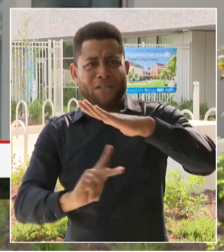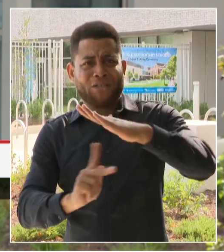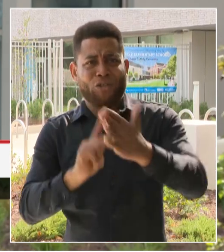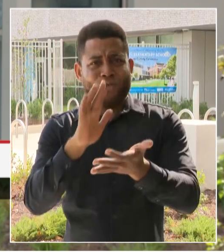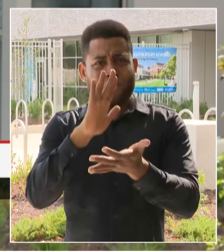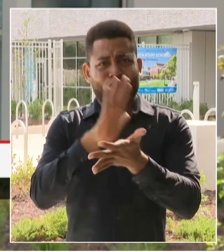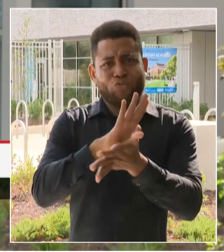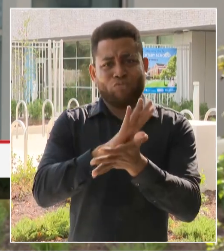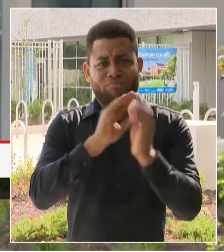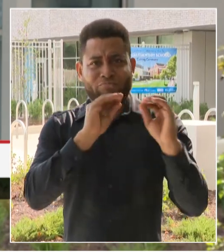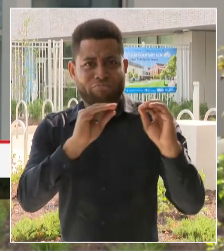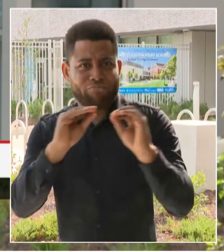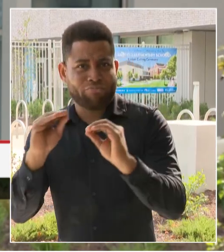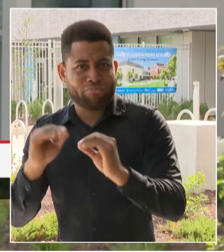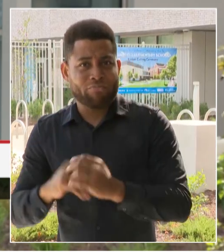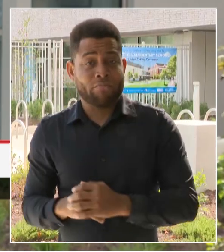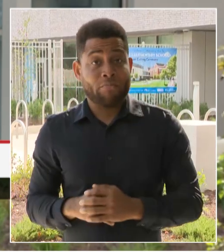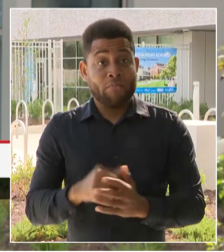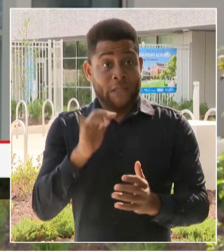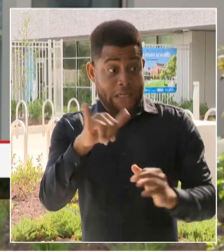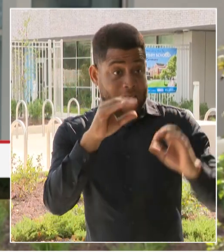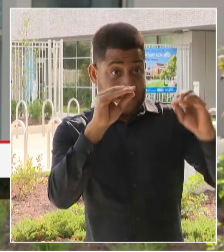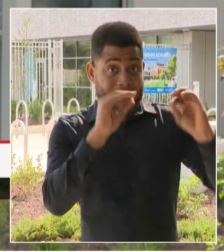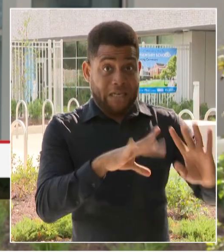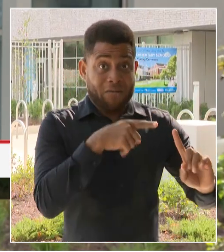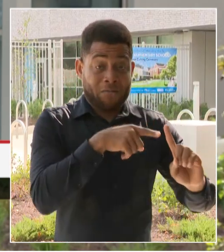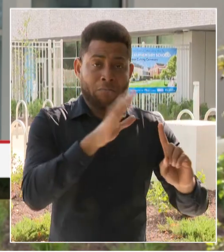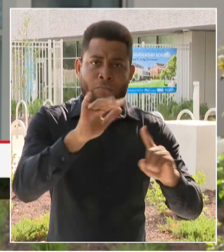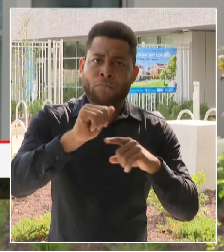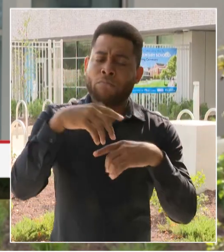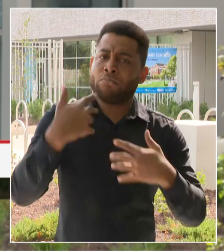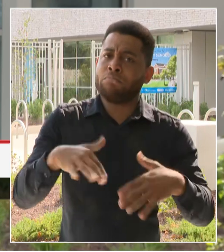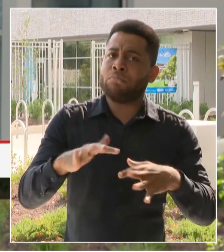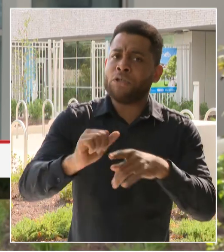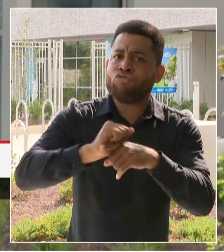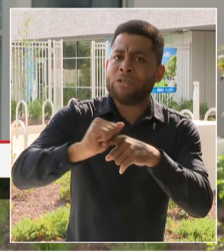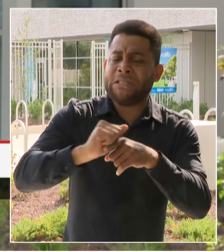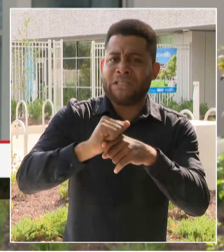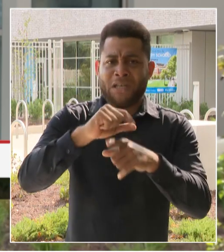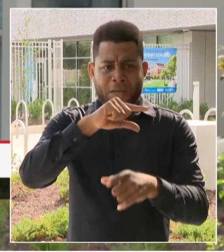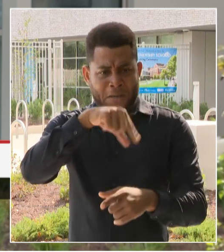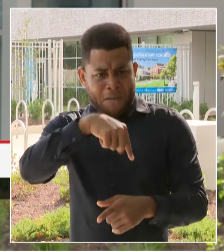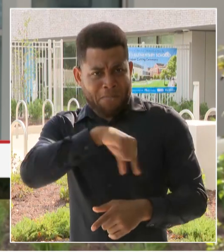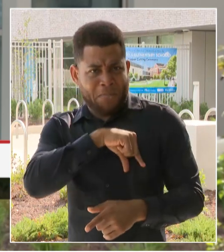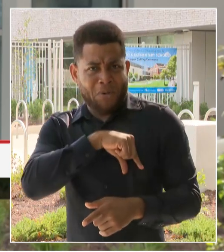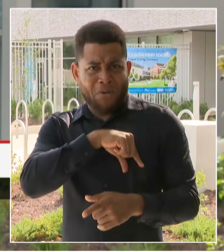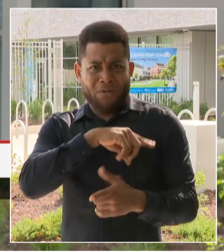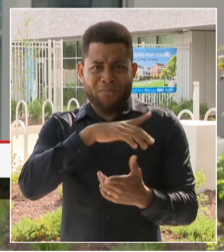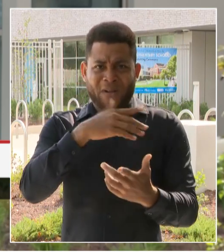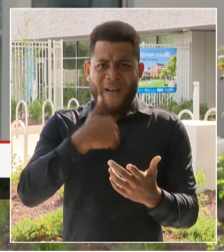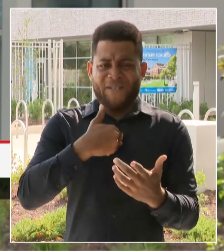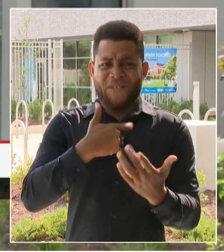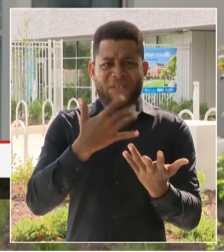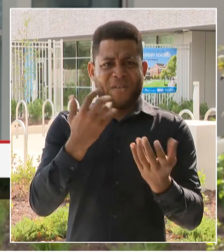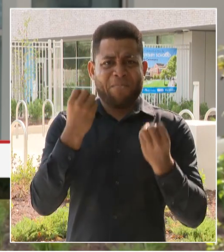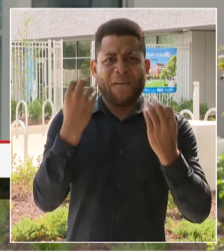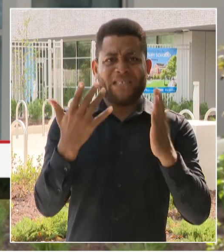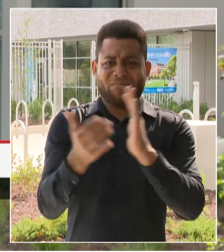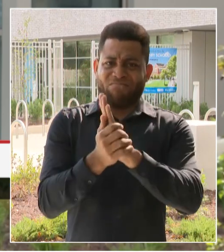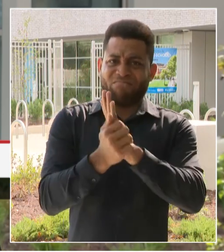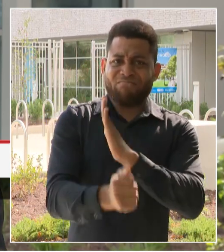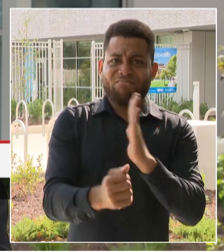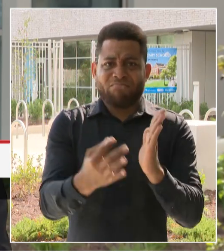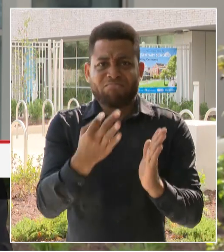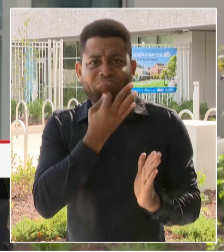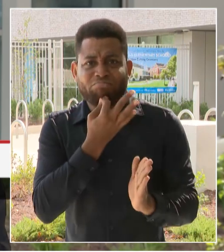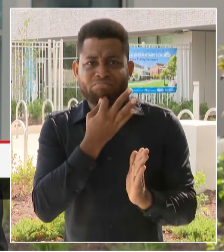are just as trained, are just as qualified, and just as credentialed as our K through 12 teachers. Our pre-K teachers earn